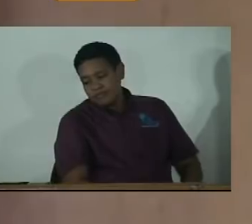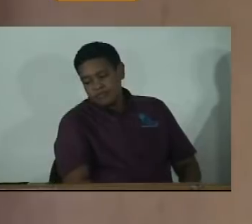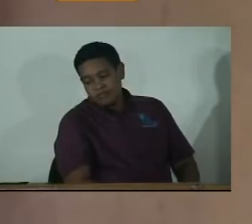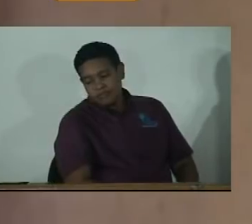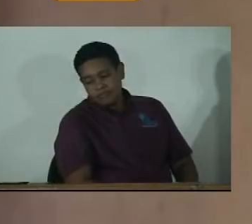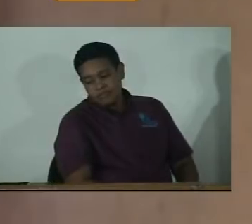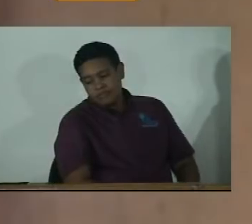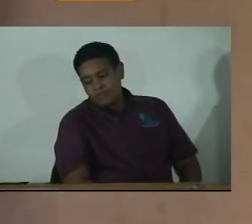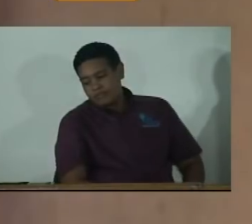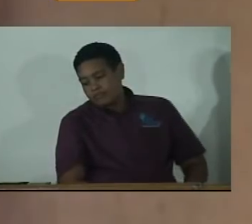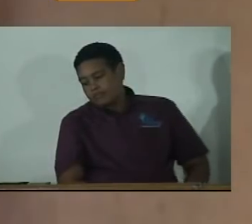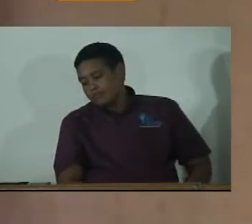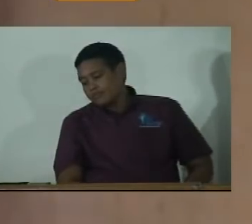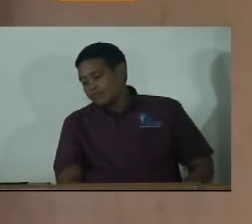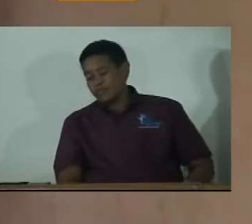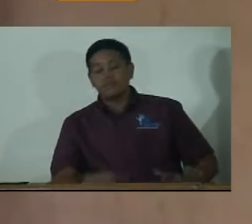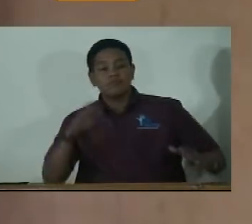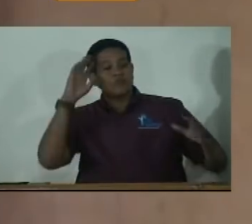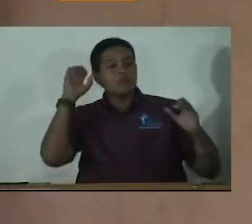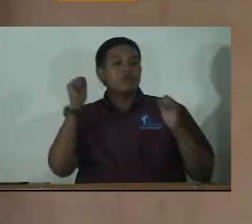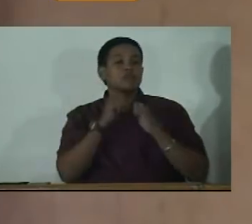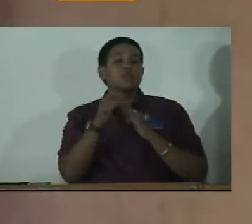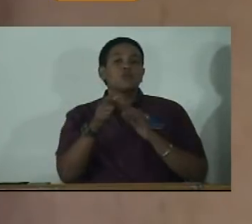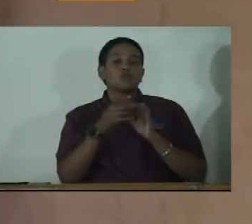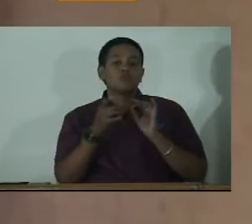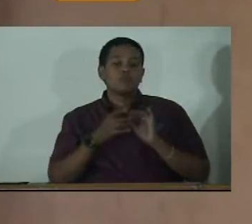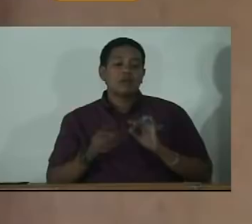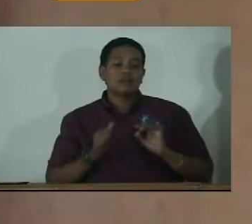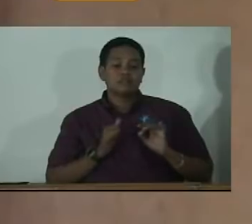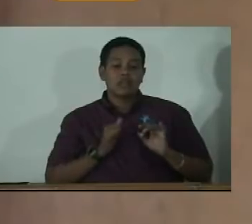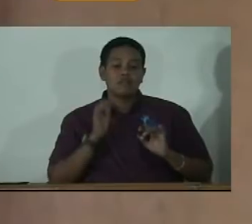Mr. President, with those remarks, I would